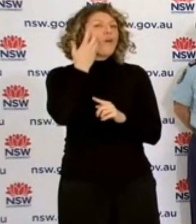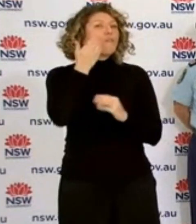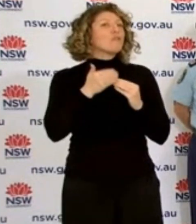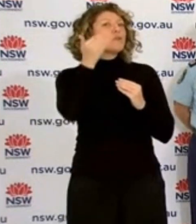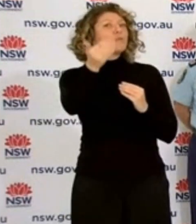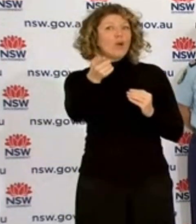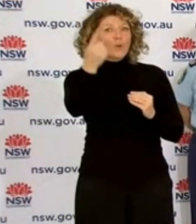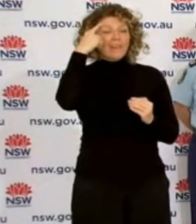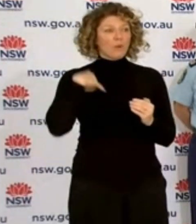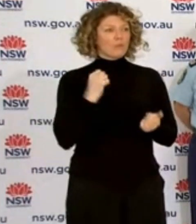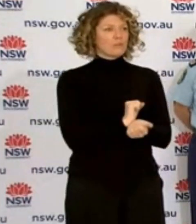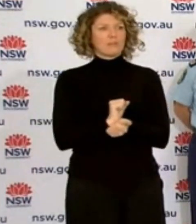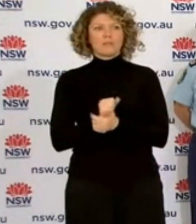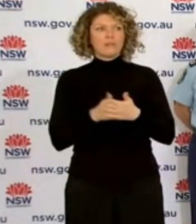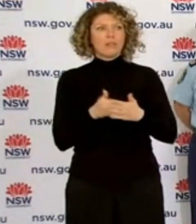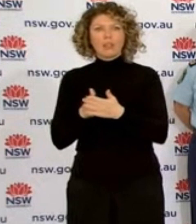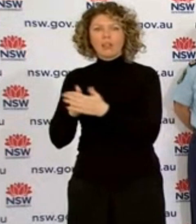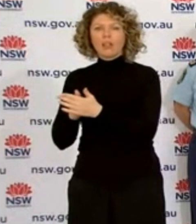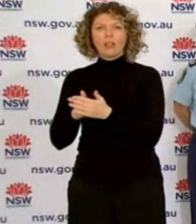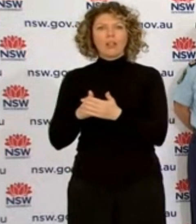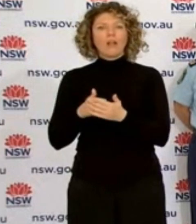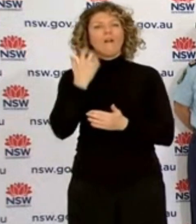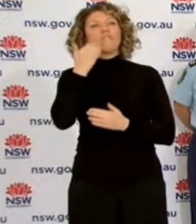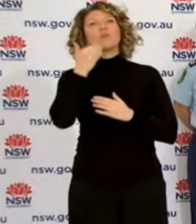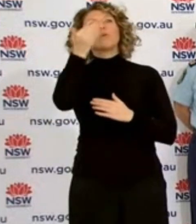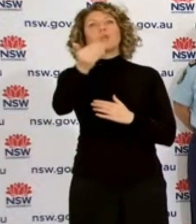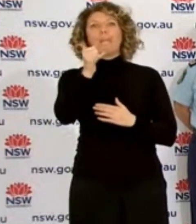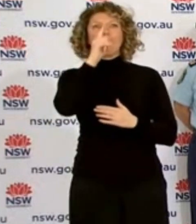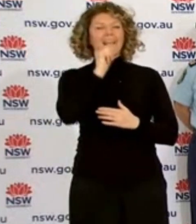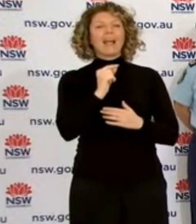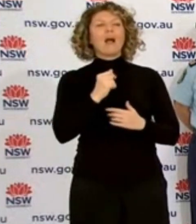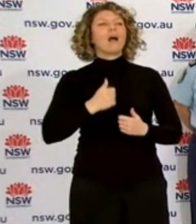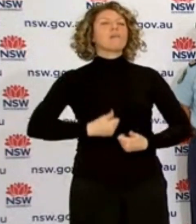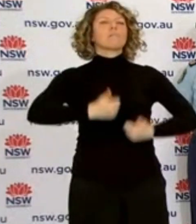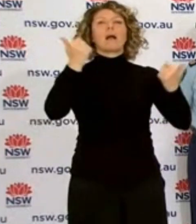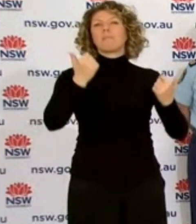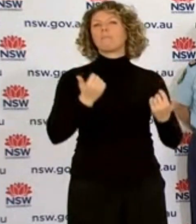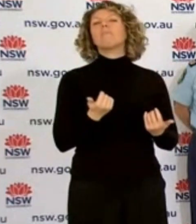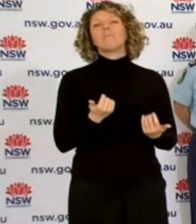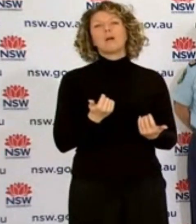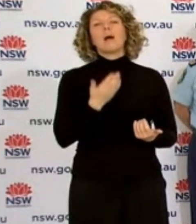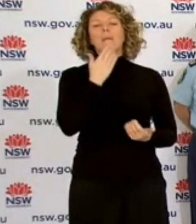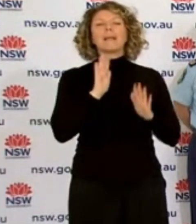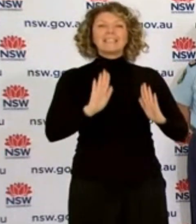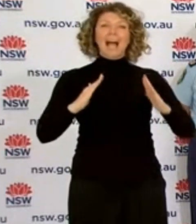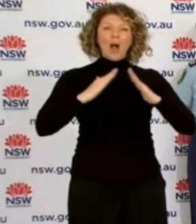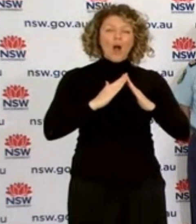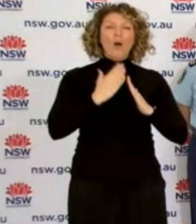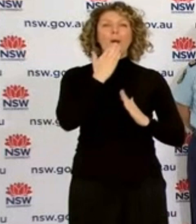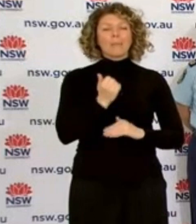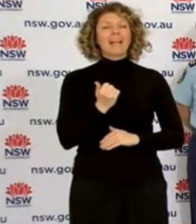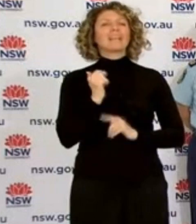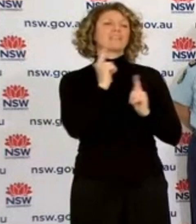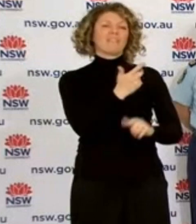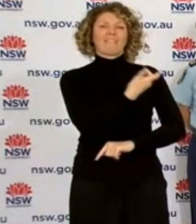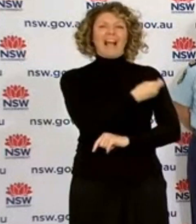moving forward, just do the right thing. Stay at home. Stay home, get vaccinated. That's it. So can I say